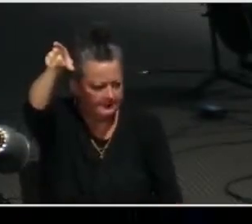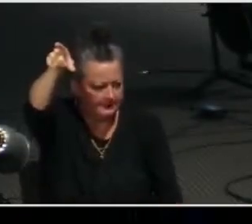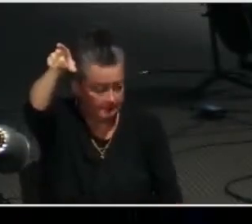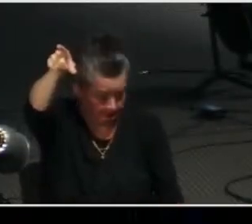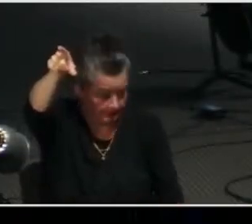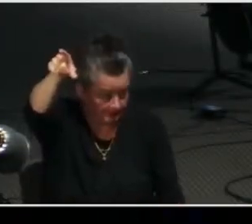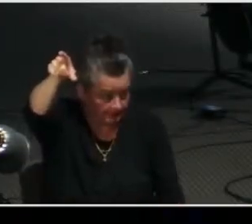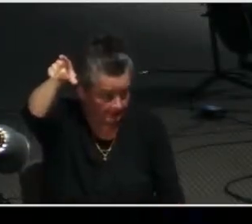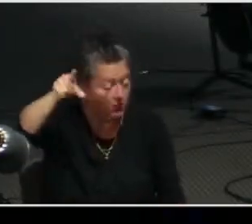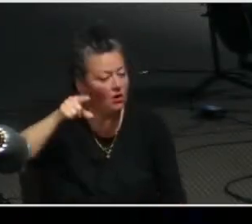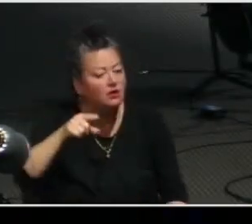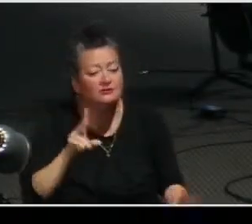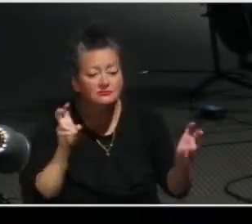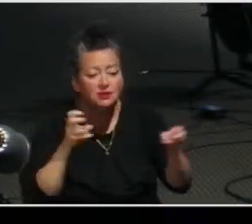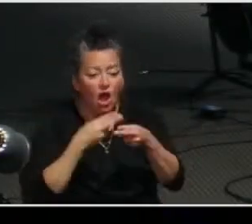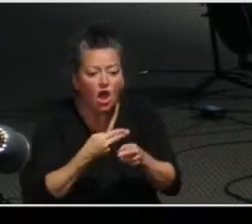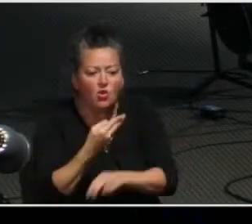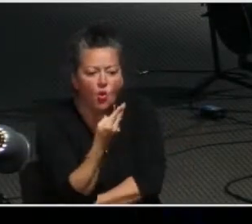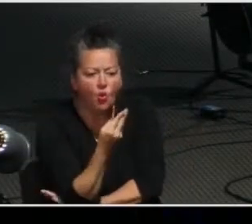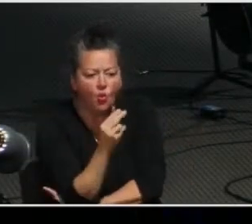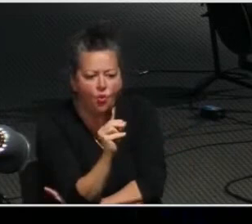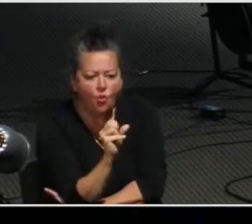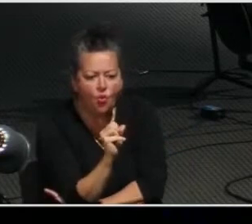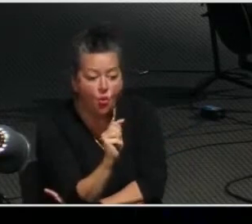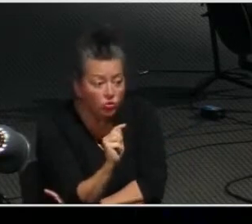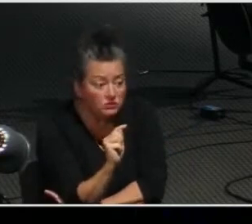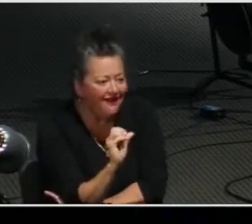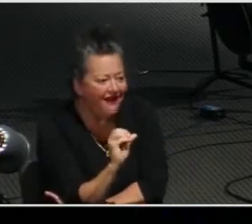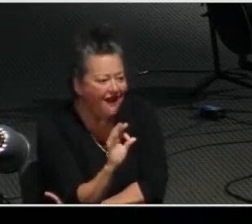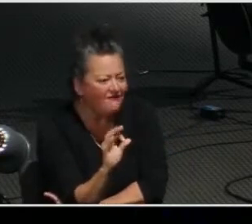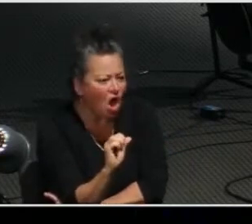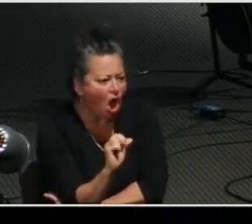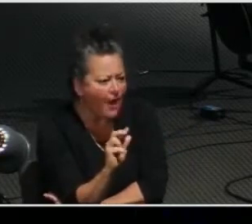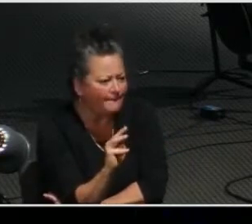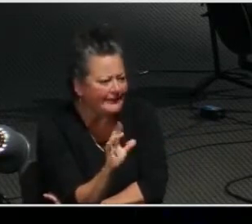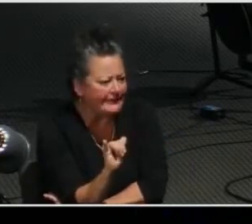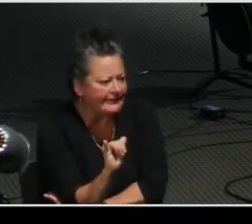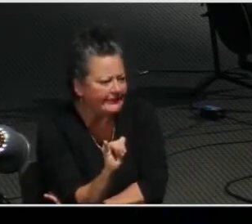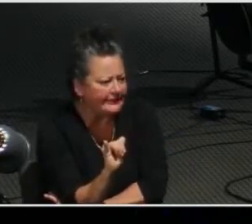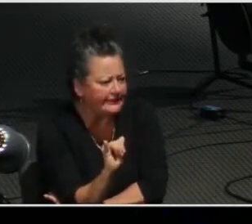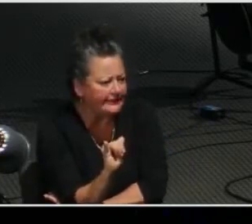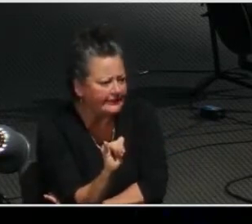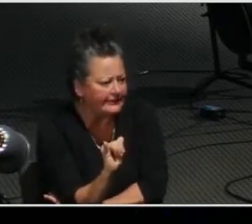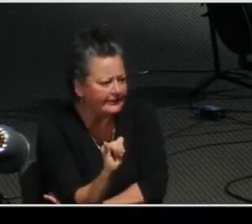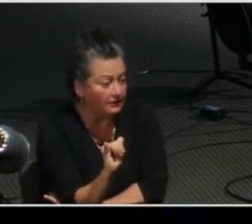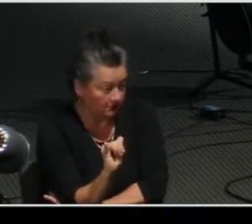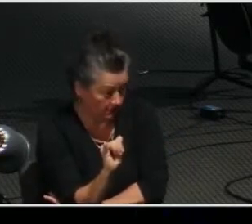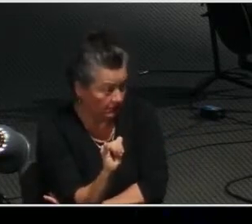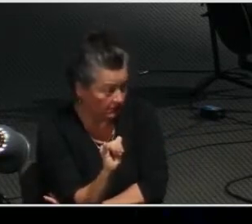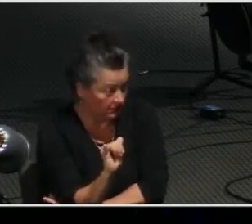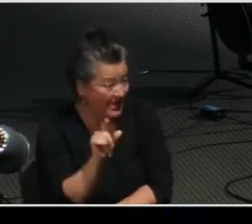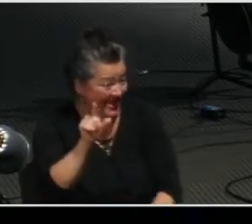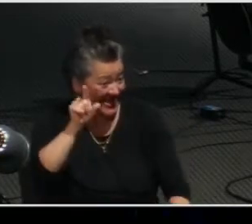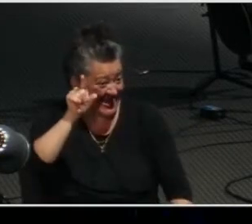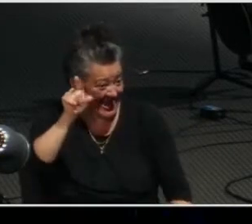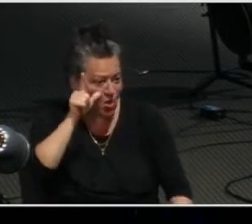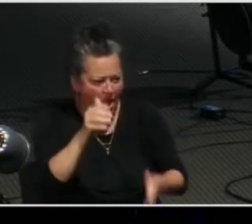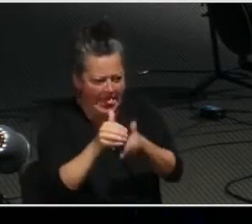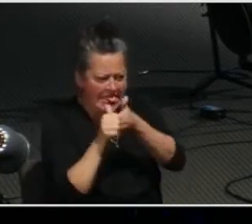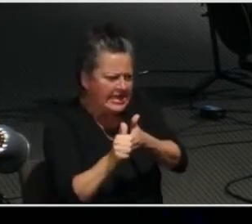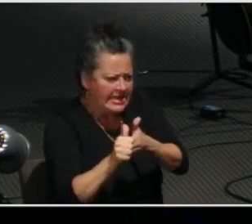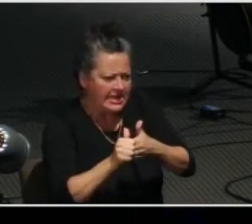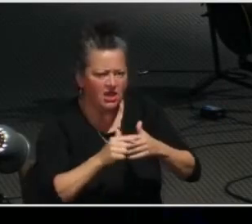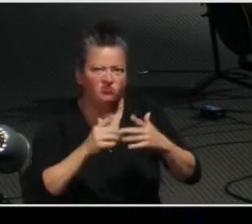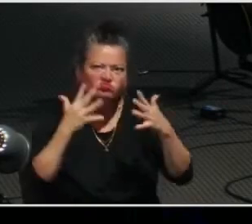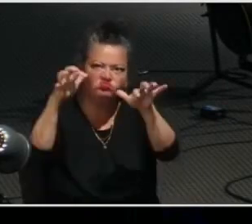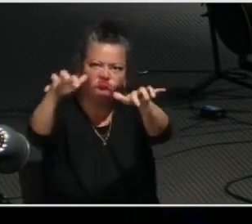Lord being roused to action because of the cry of these harvesters. And